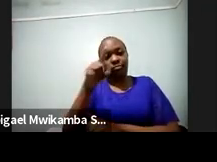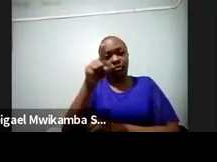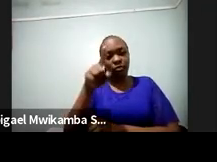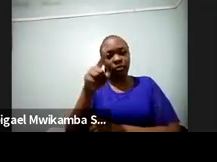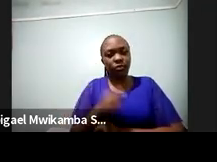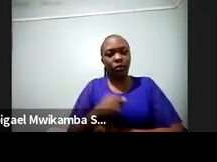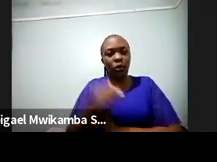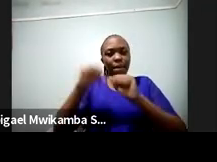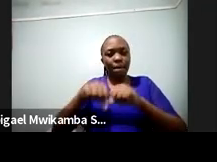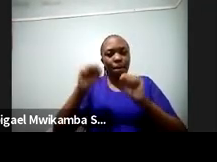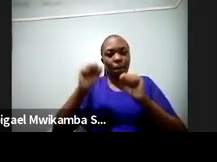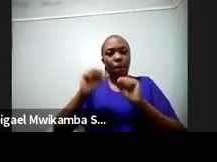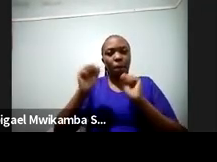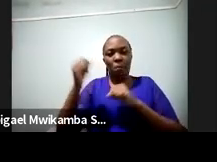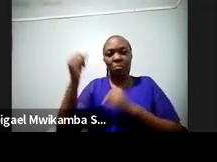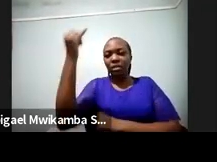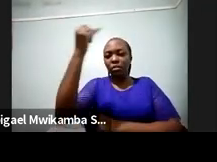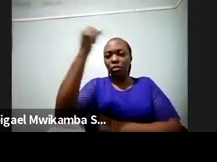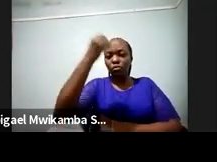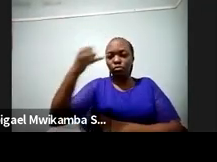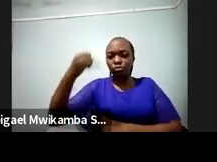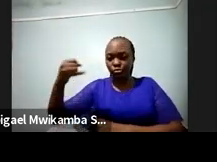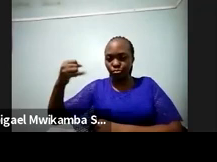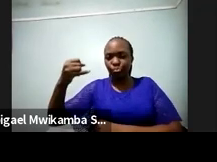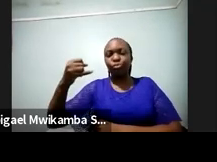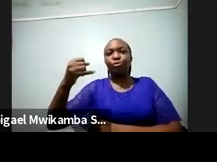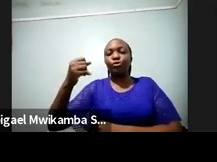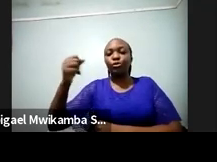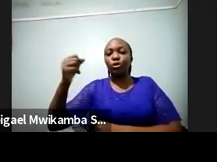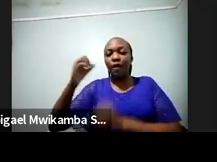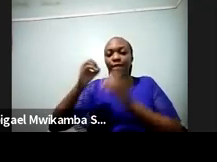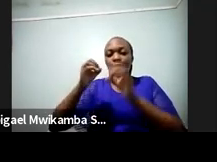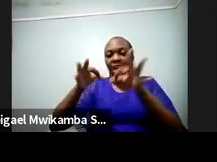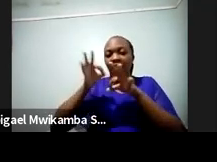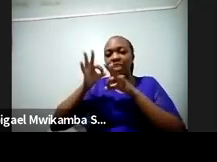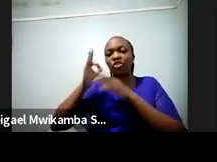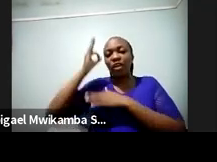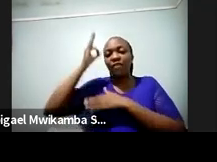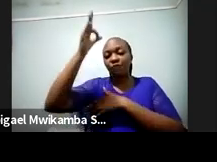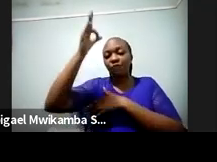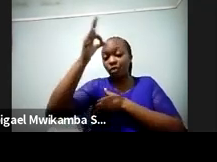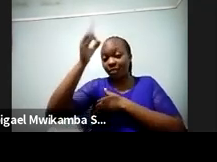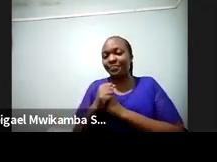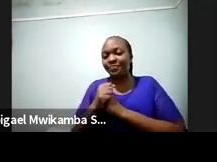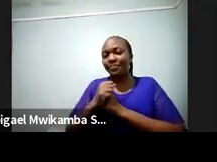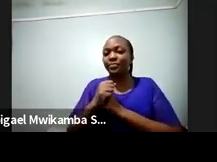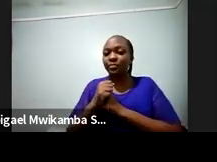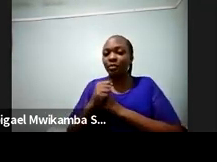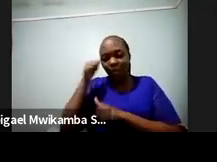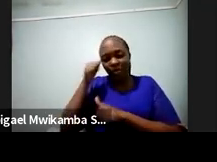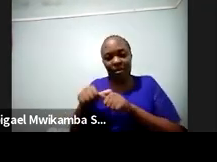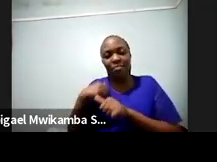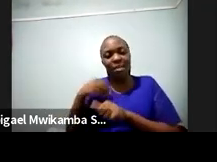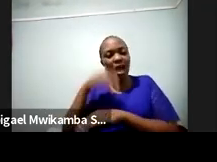I tried to start that process by trying to ask you your financial goals, but I want you to use this kind